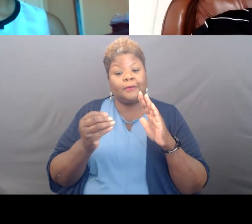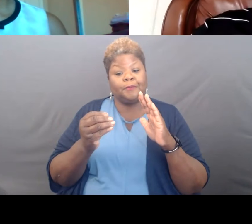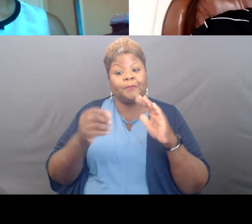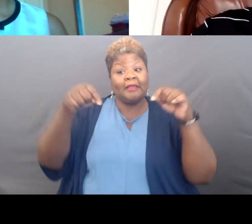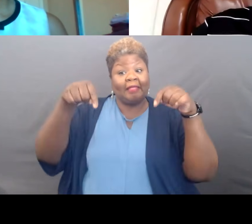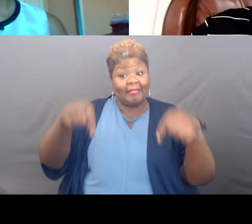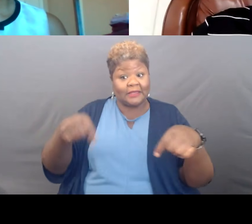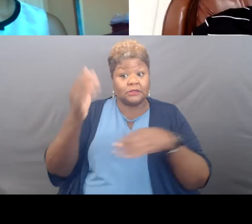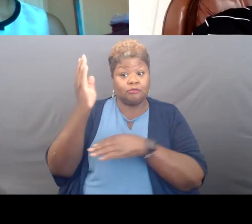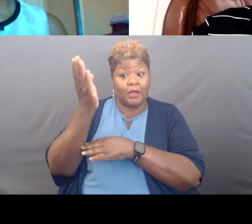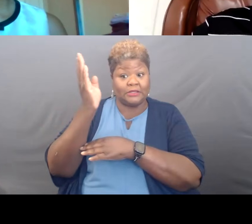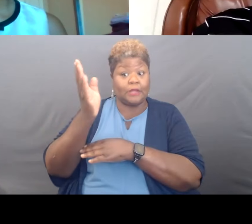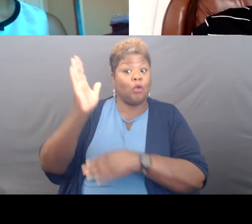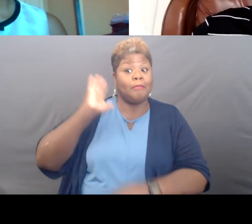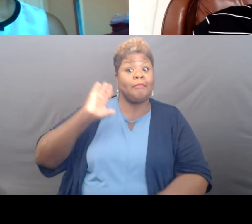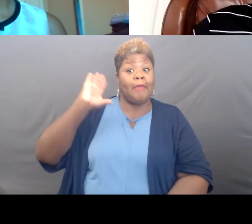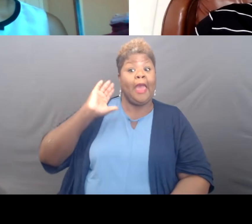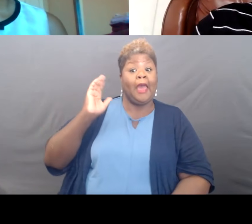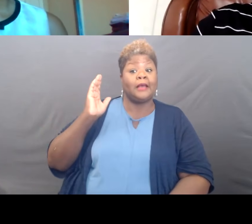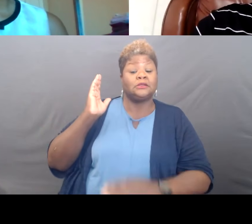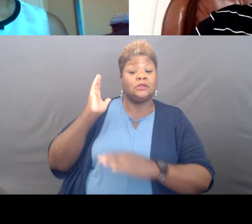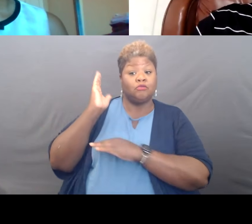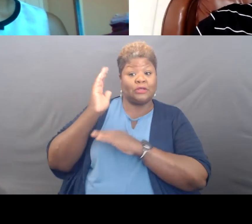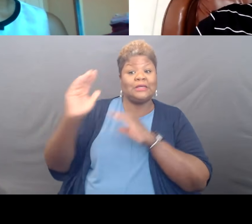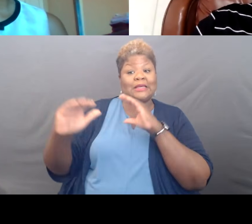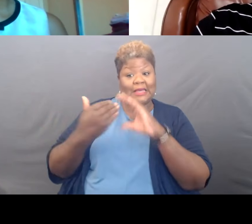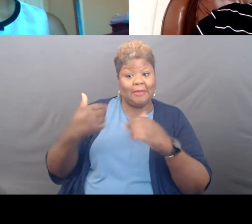this presentation or past presentations, you may email me at